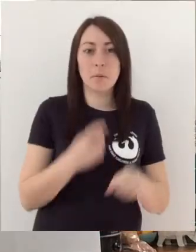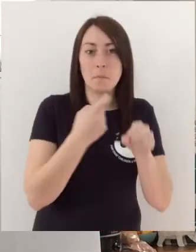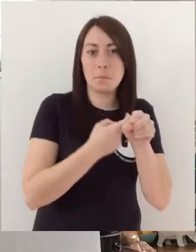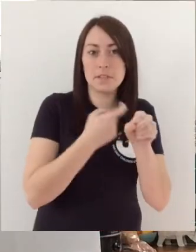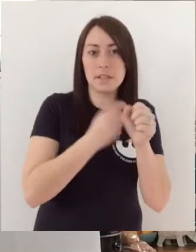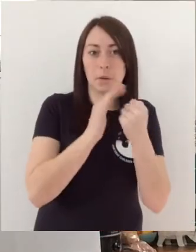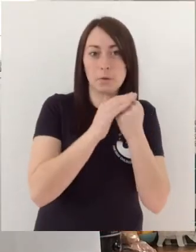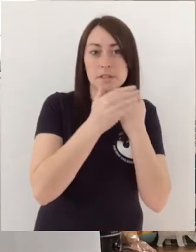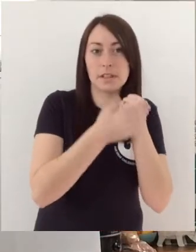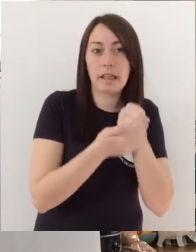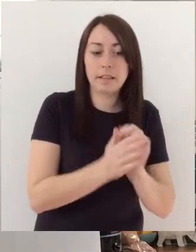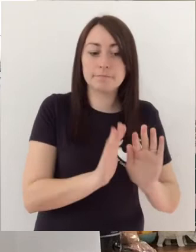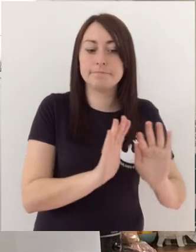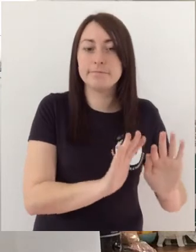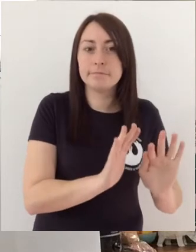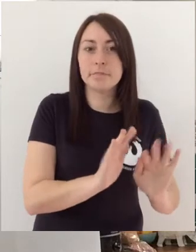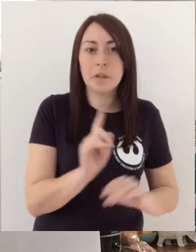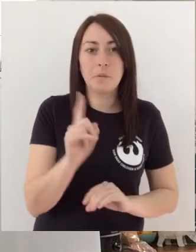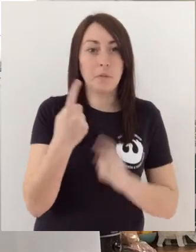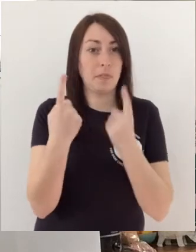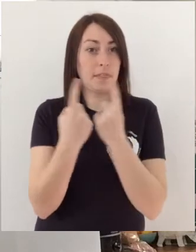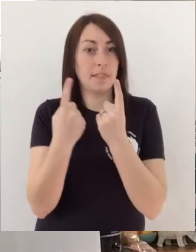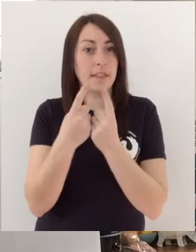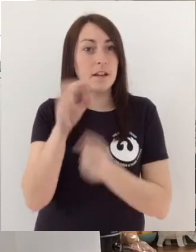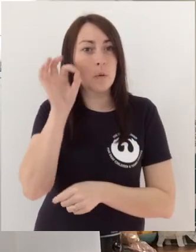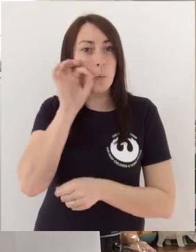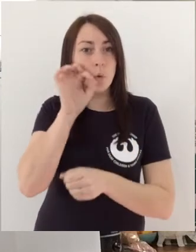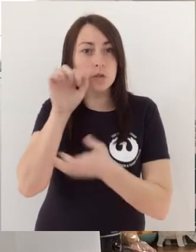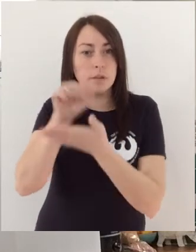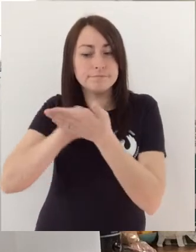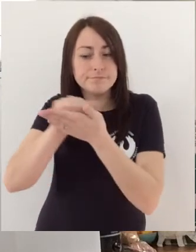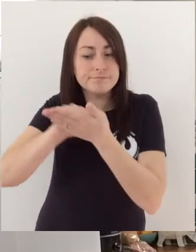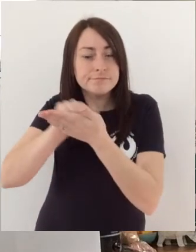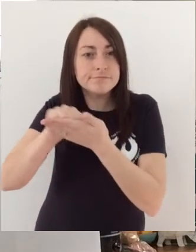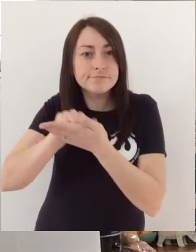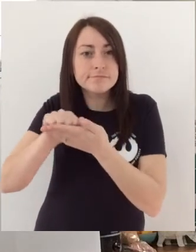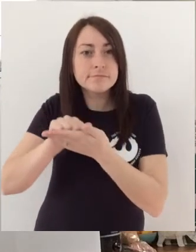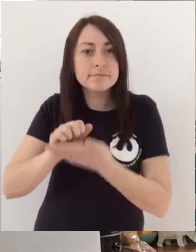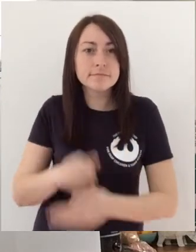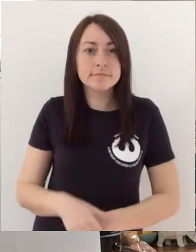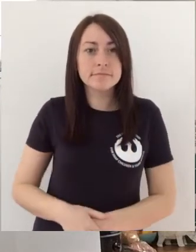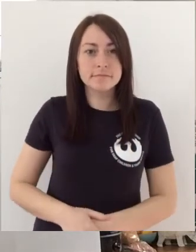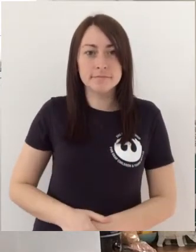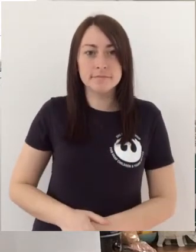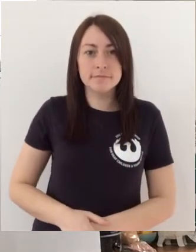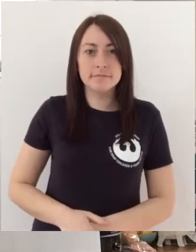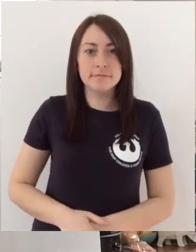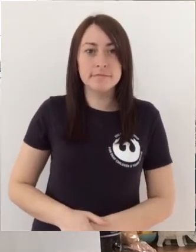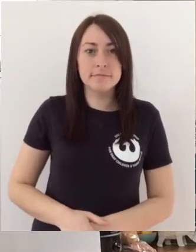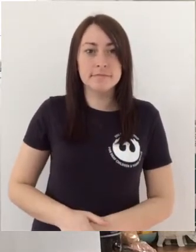I'm going to be leaving the skin on my wedges, so what I have already done is given them a good wash under the tap.